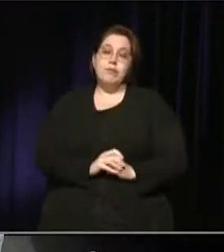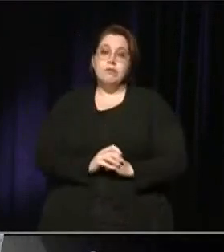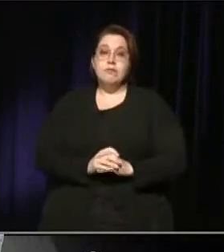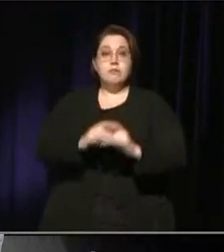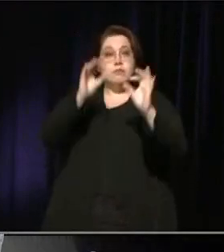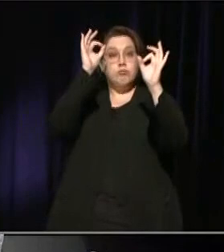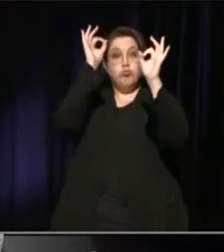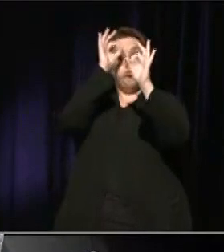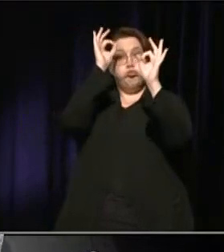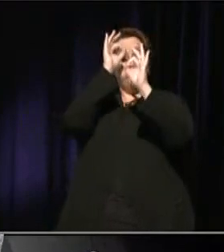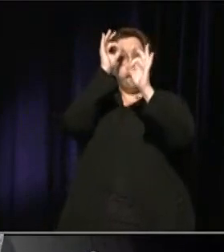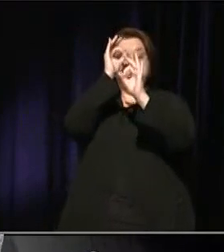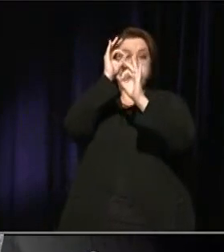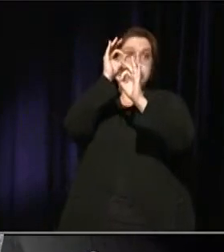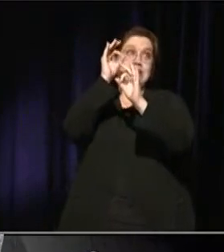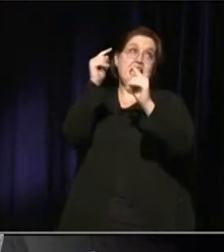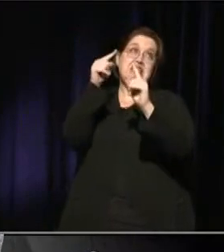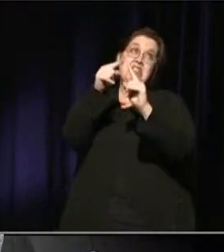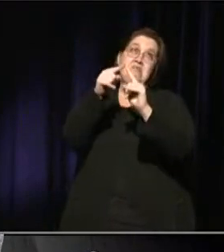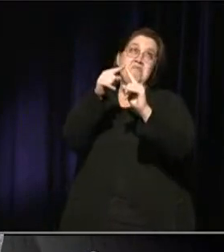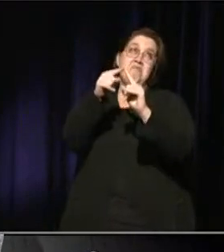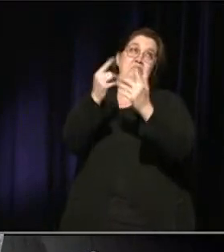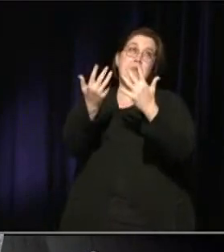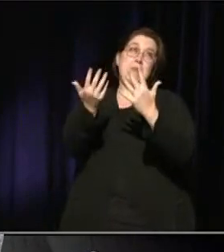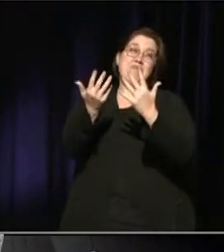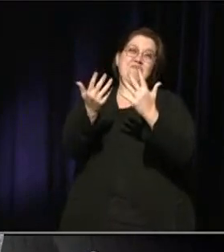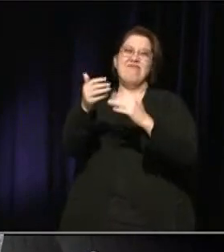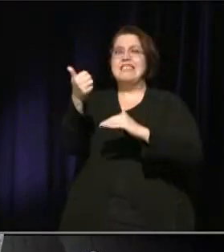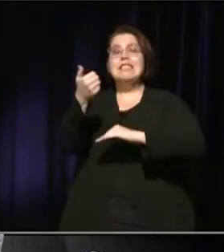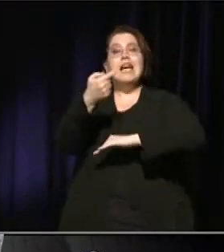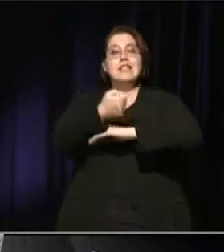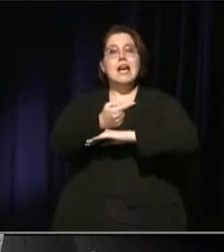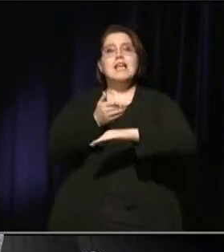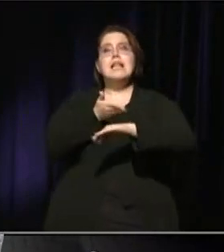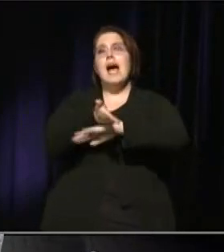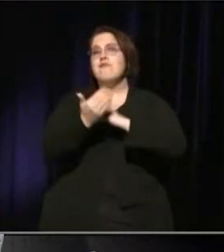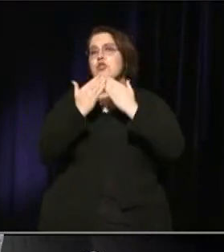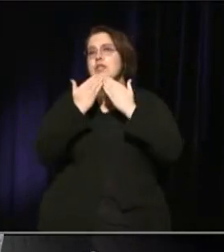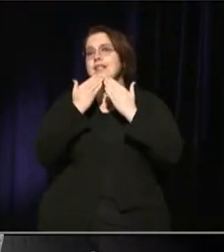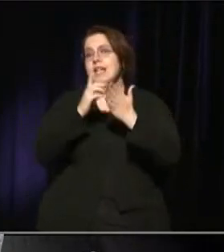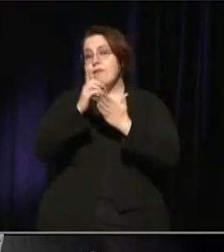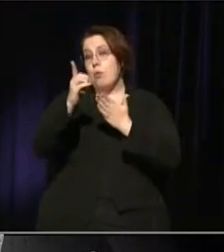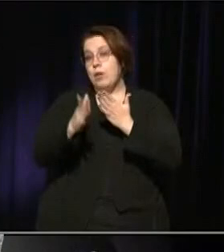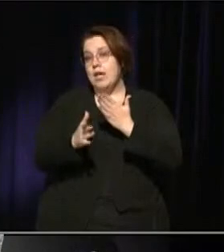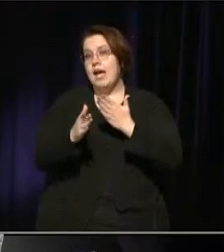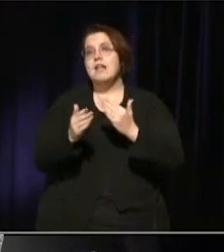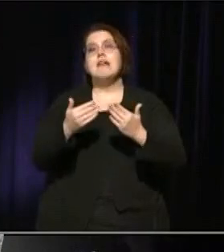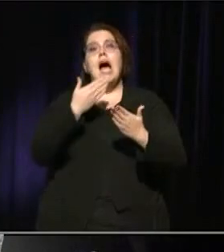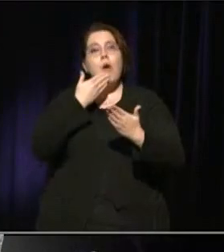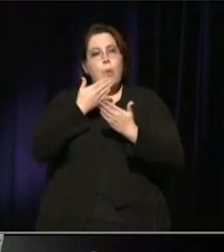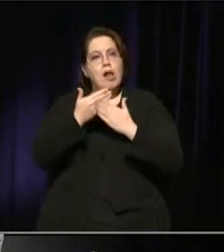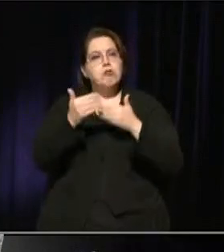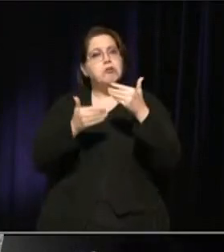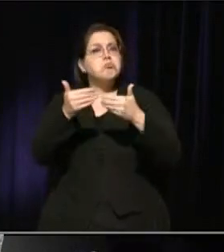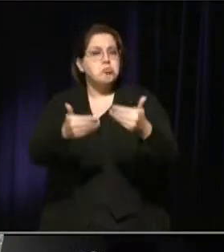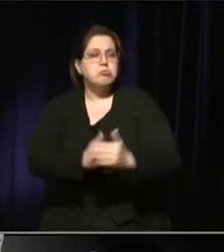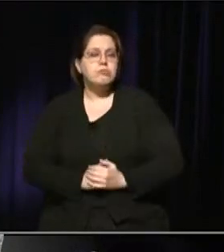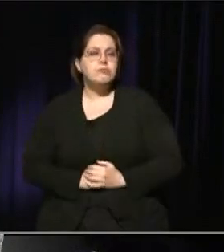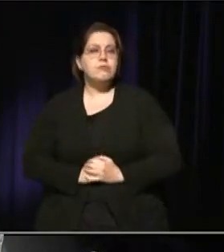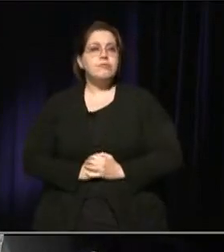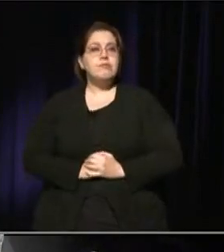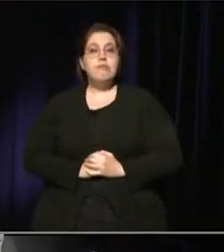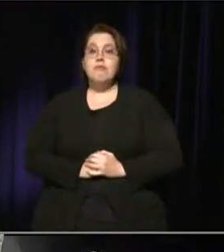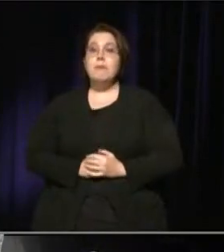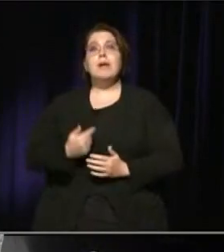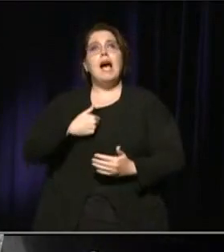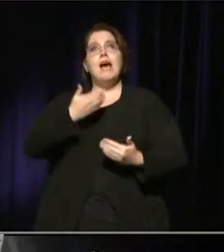that to probably within 10 days or so after the Thanksgiving weekend, how well we did. But I just